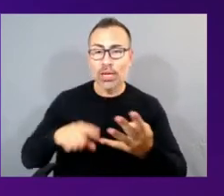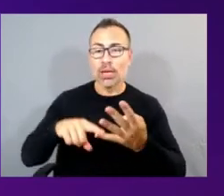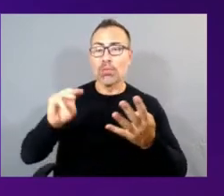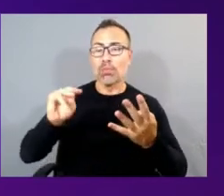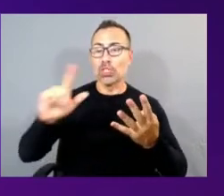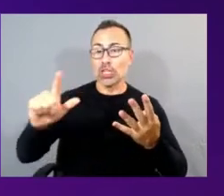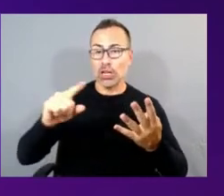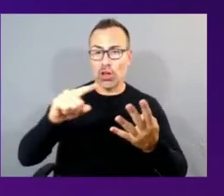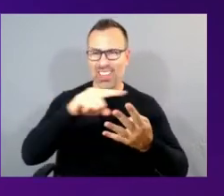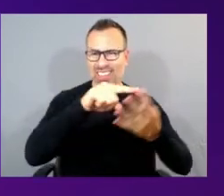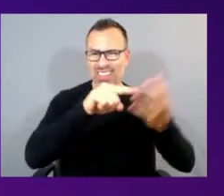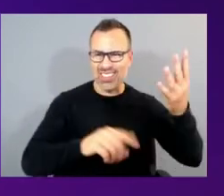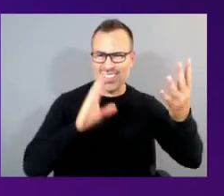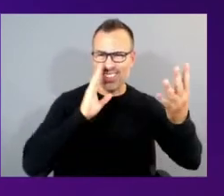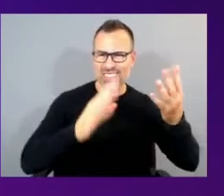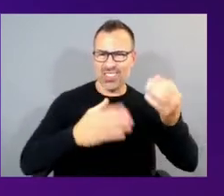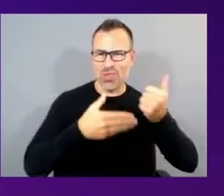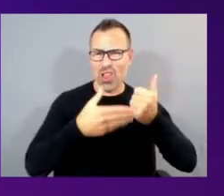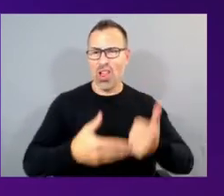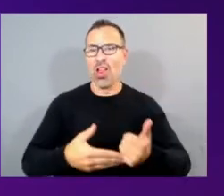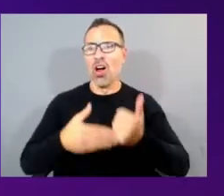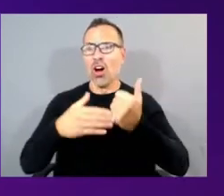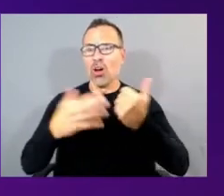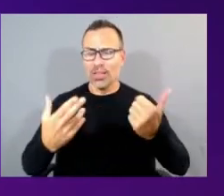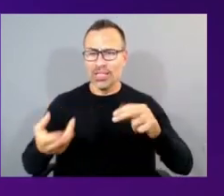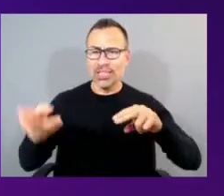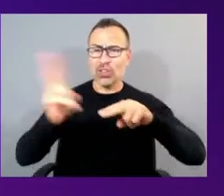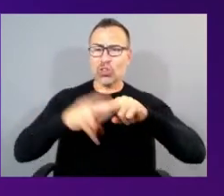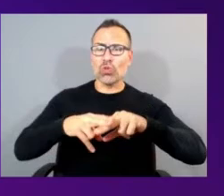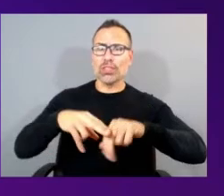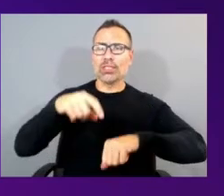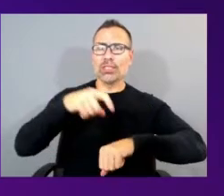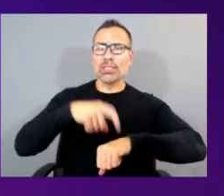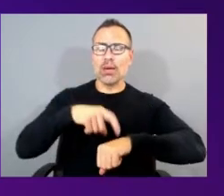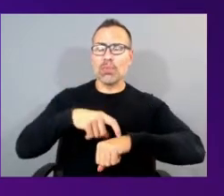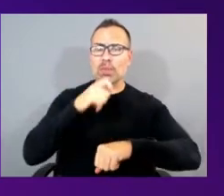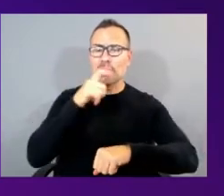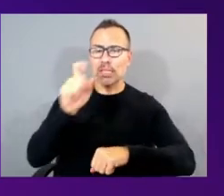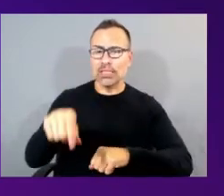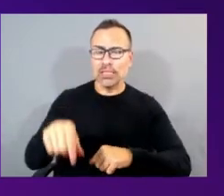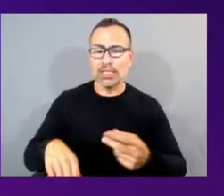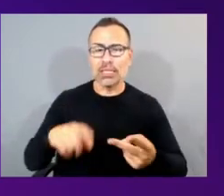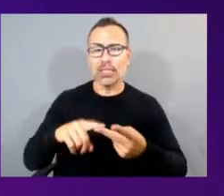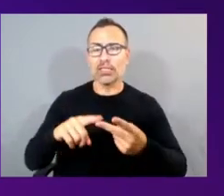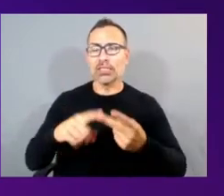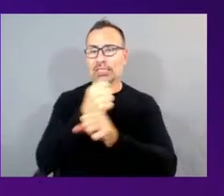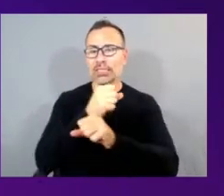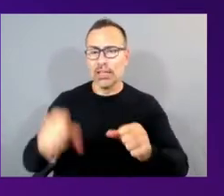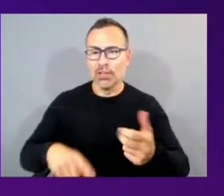for our plants, improve safety, performance, and reduce waste in our value chain.